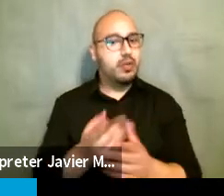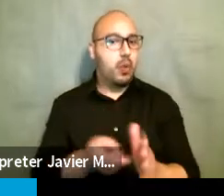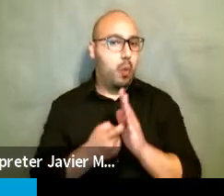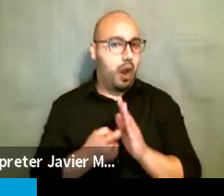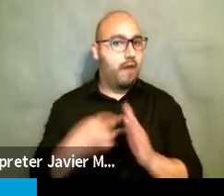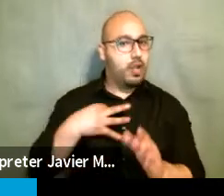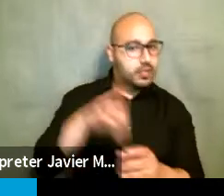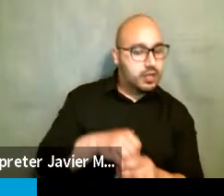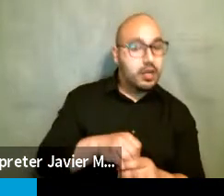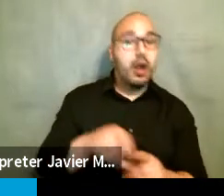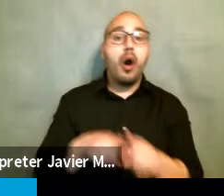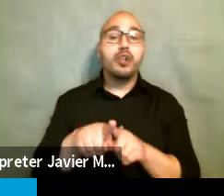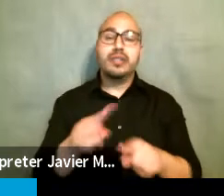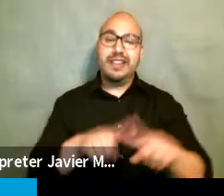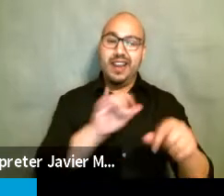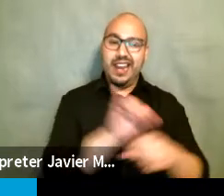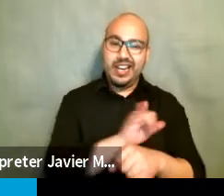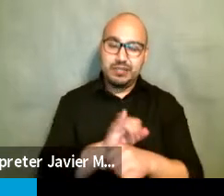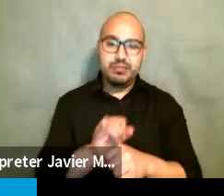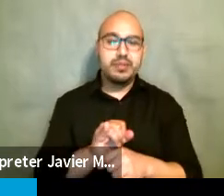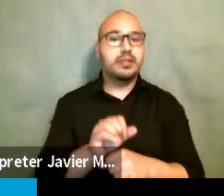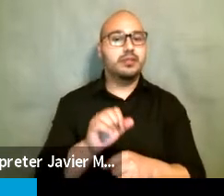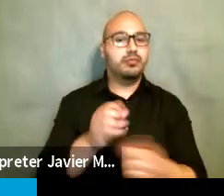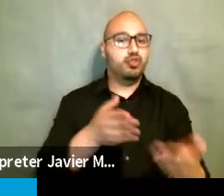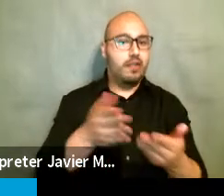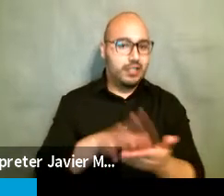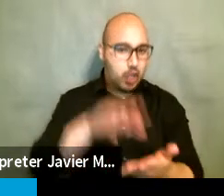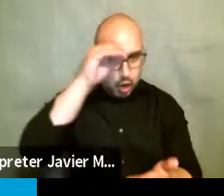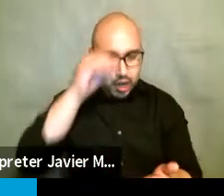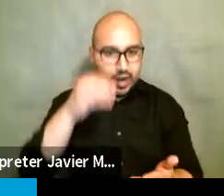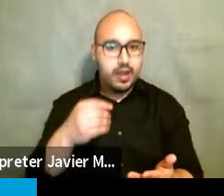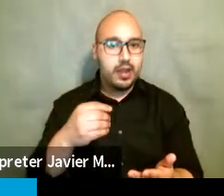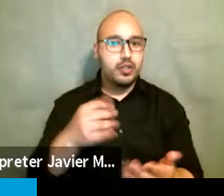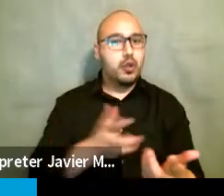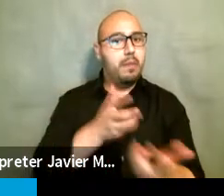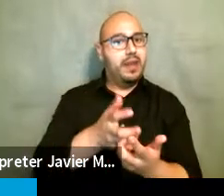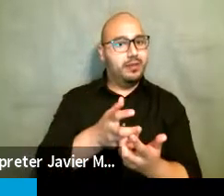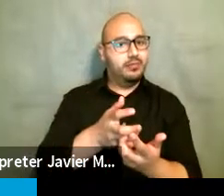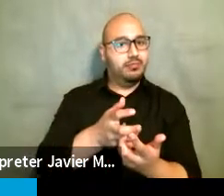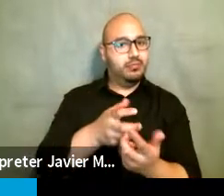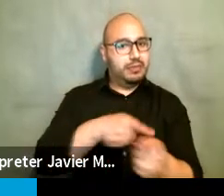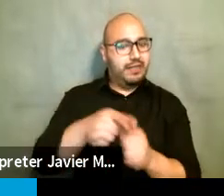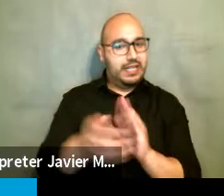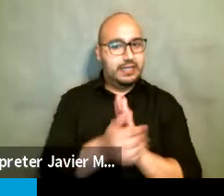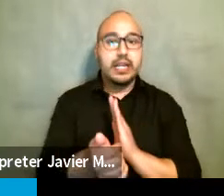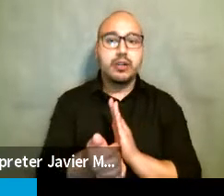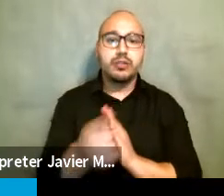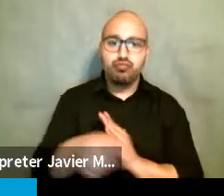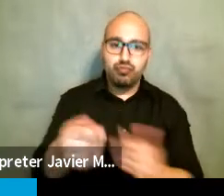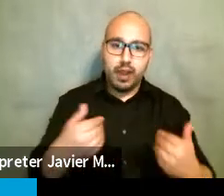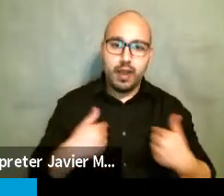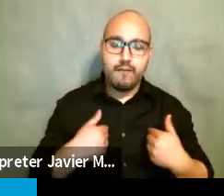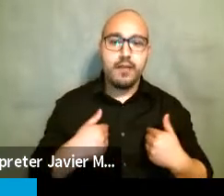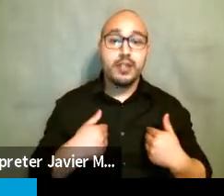different internships, service learning hour projects, as well as projects to meet specific skills that you may have. And